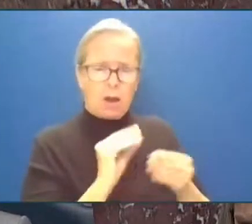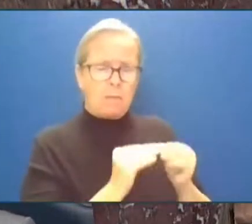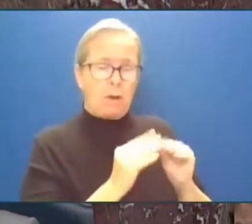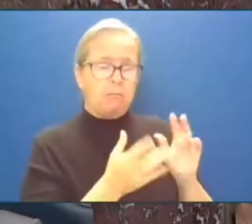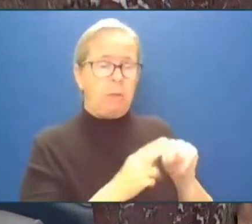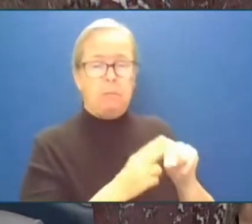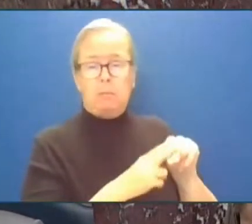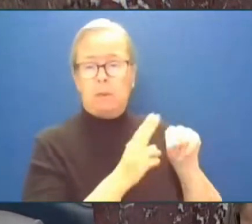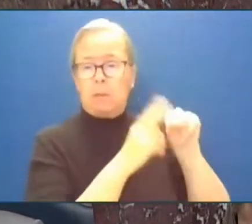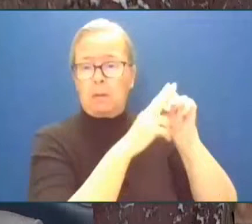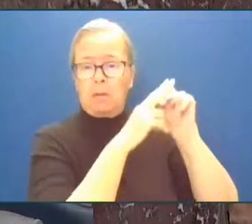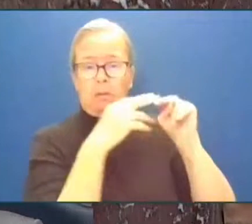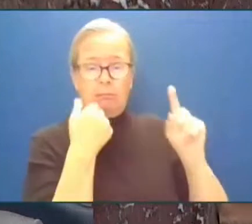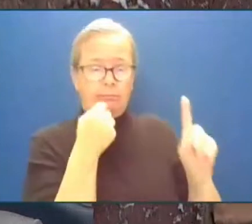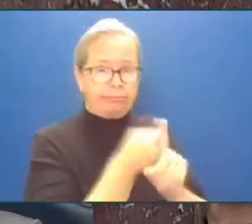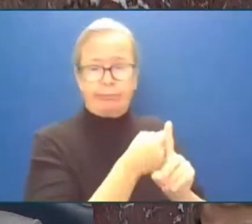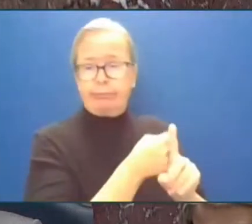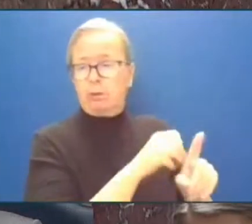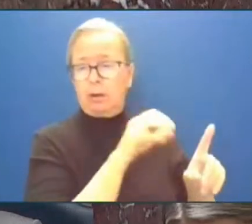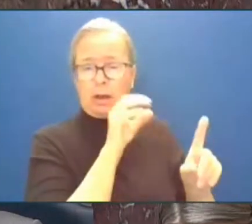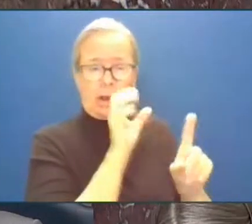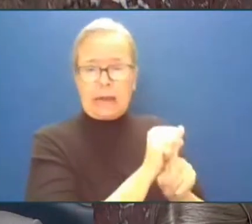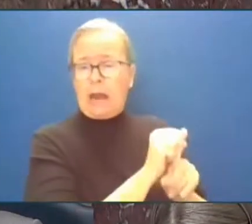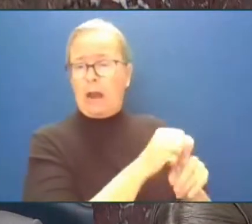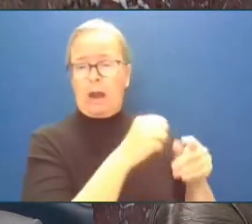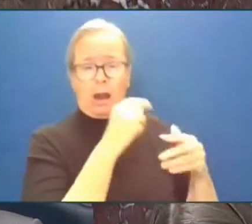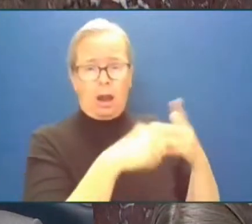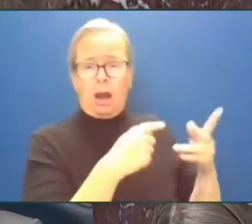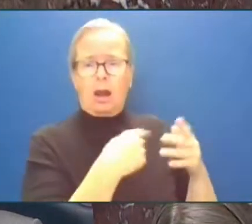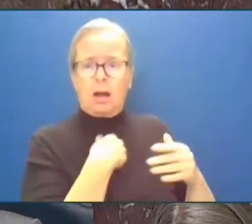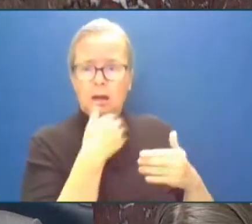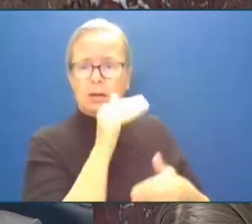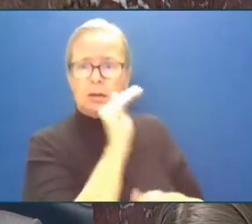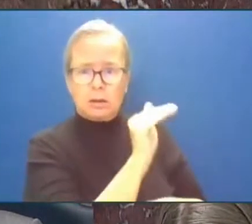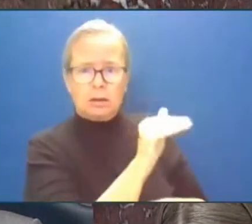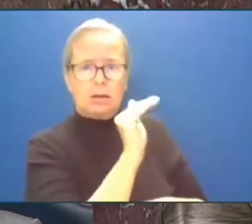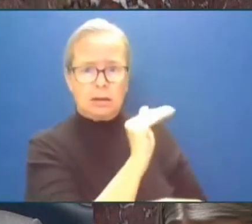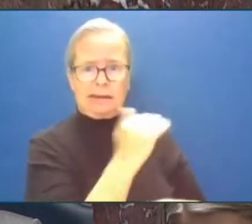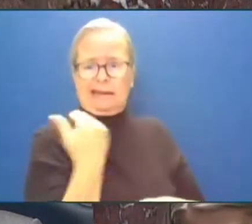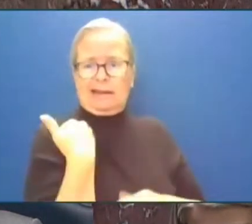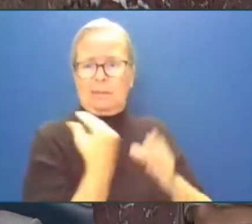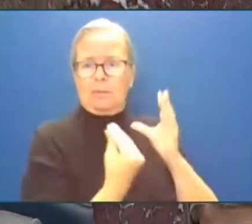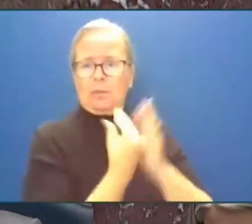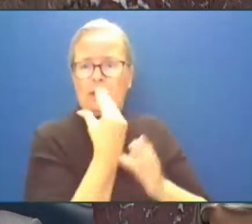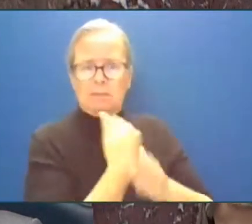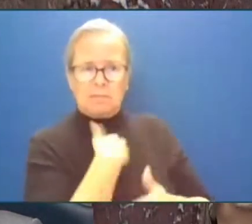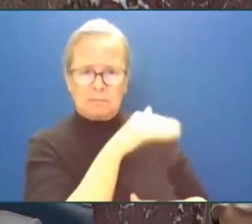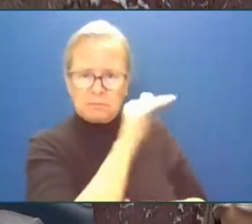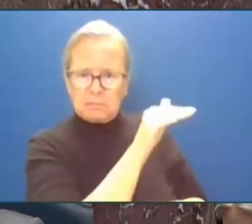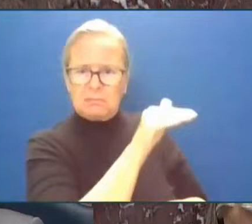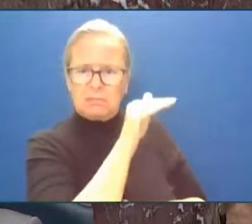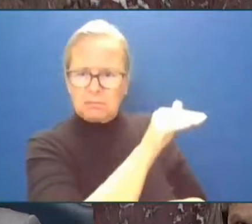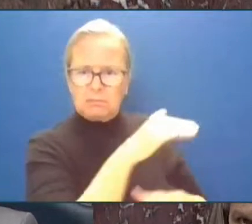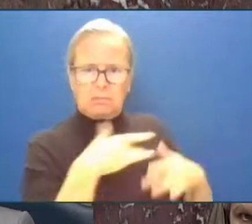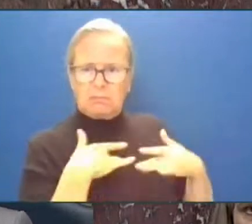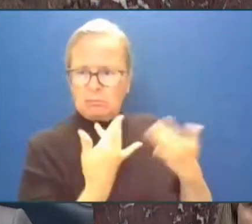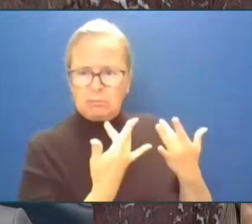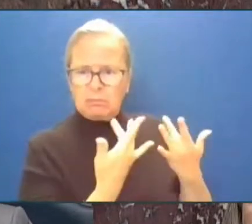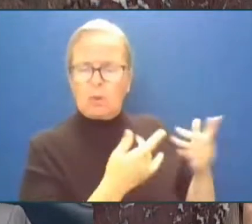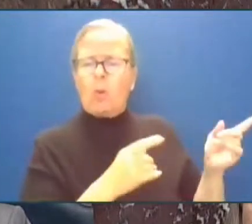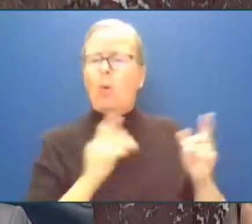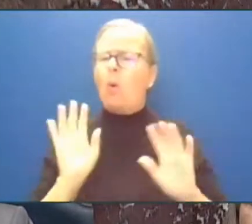repeated questioning by this opposition in the spring, after first denying and minimizing the rise in violent attacks,